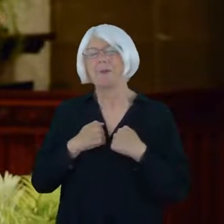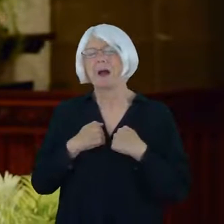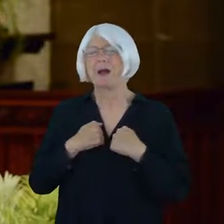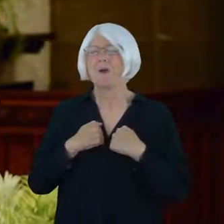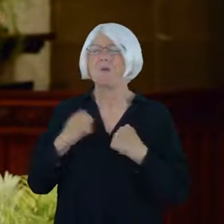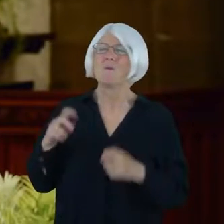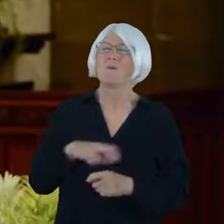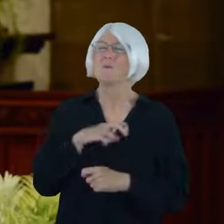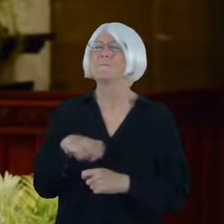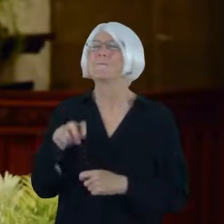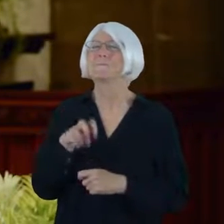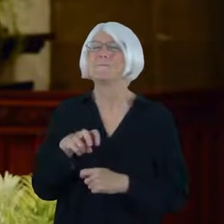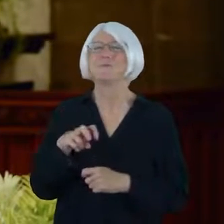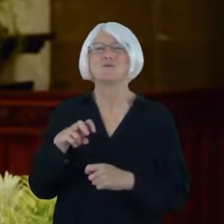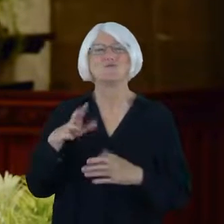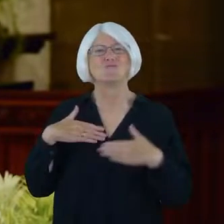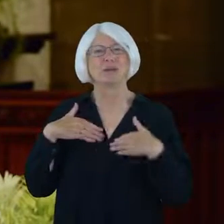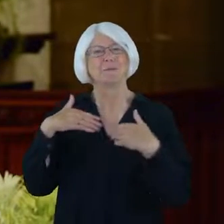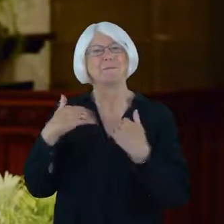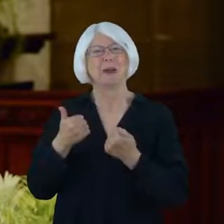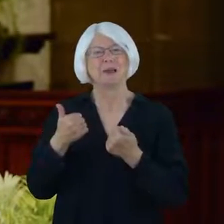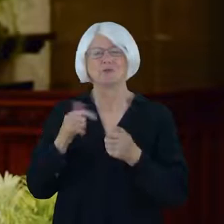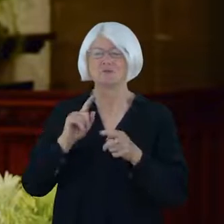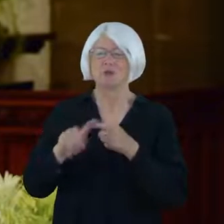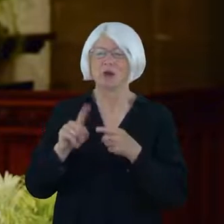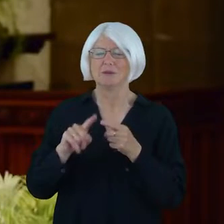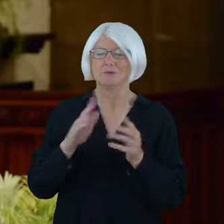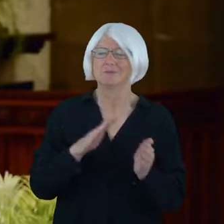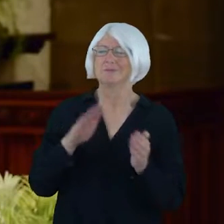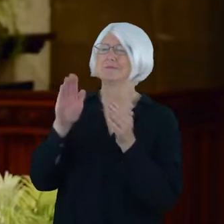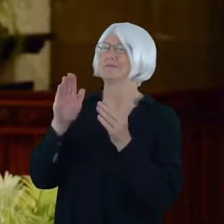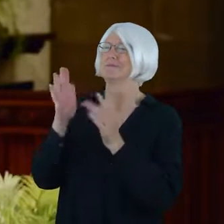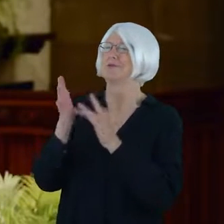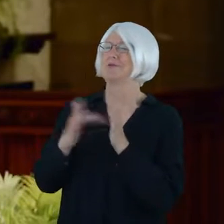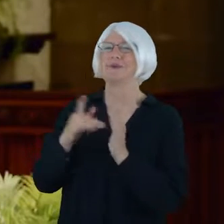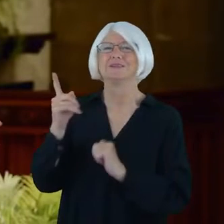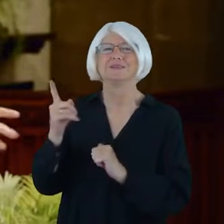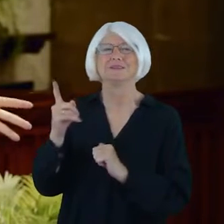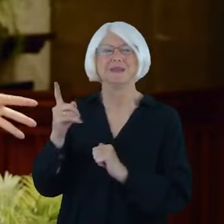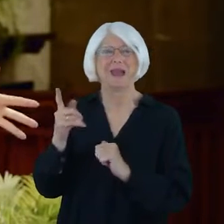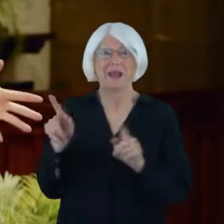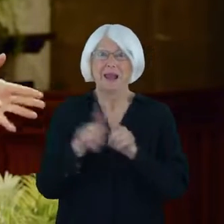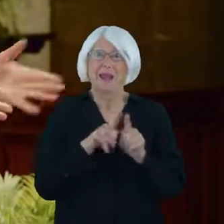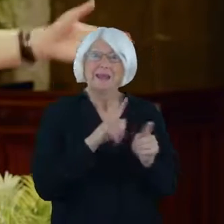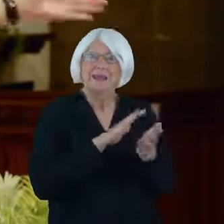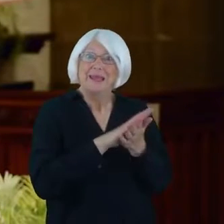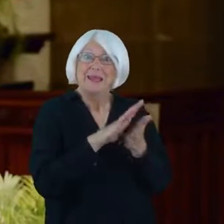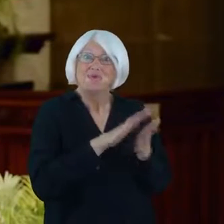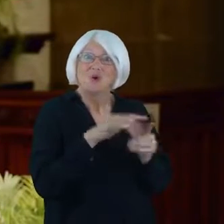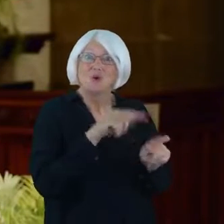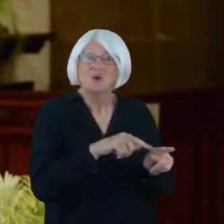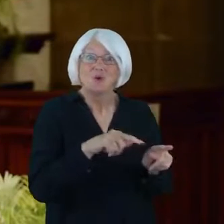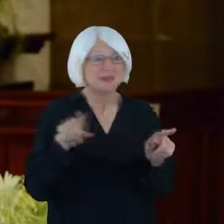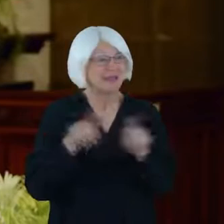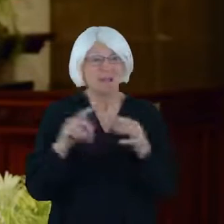a transformed wholeness that tries to put Christ at the center. And I am here, like the author of Hebrews, in front of an